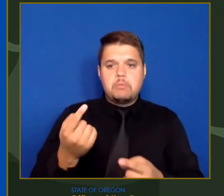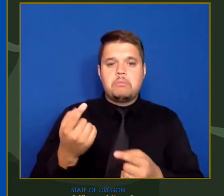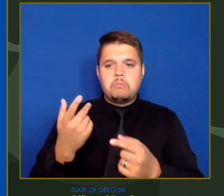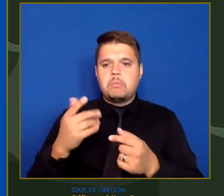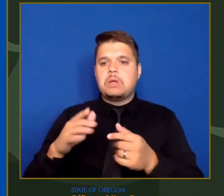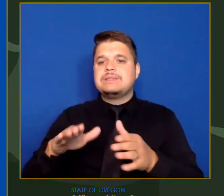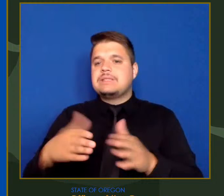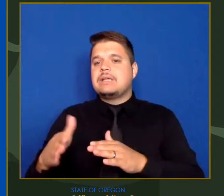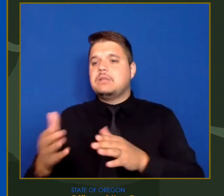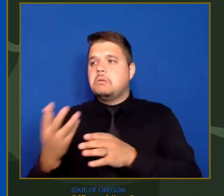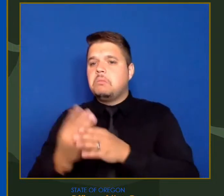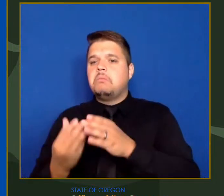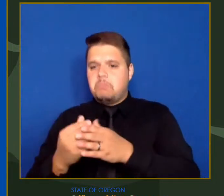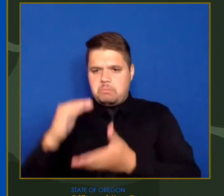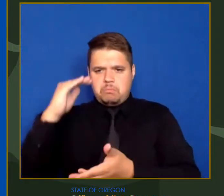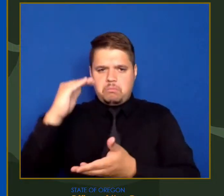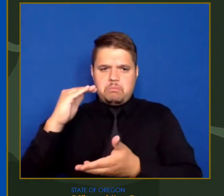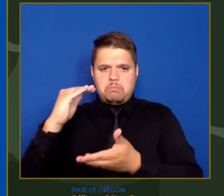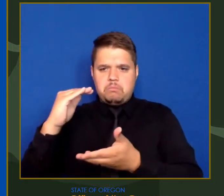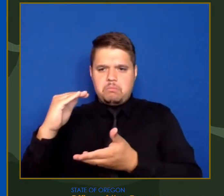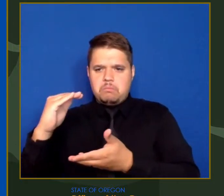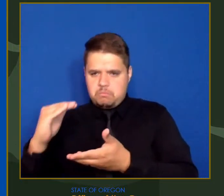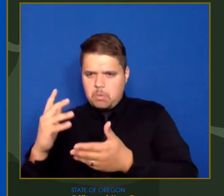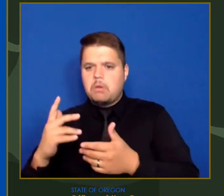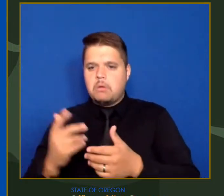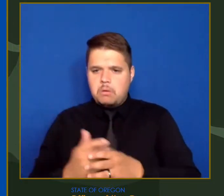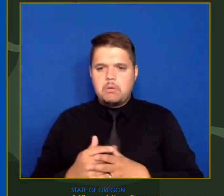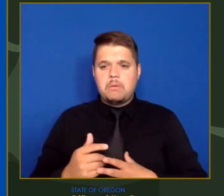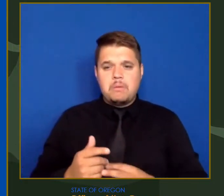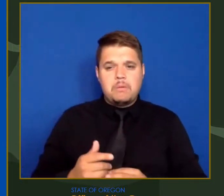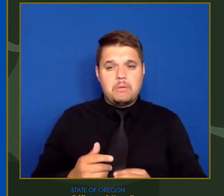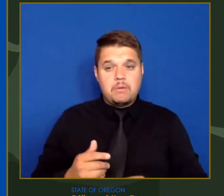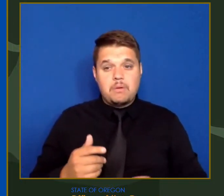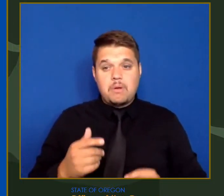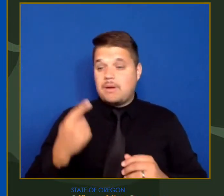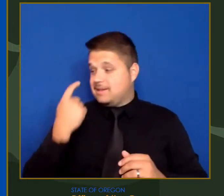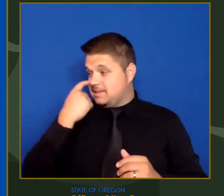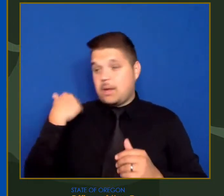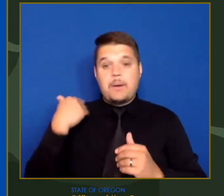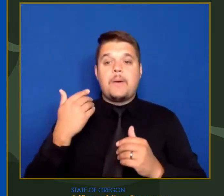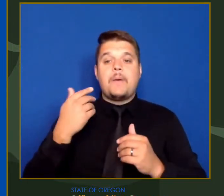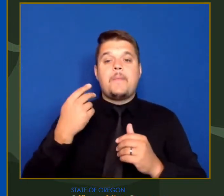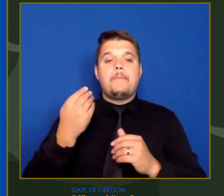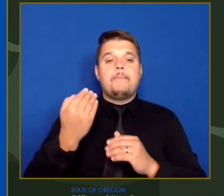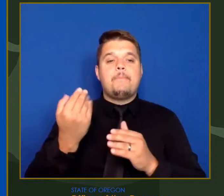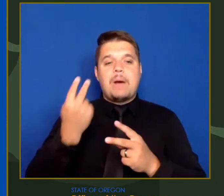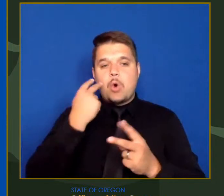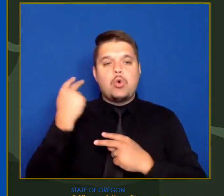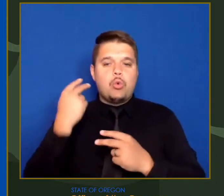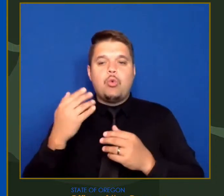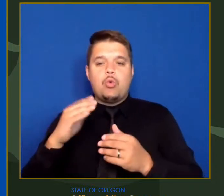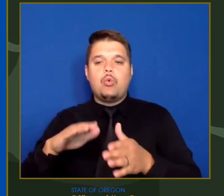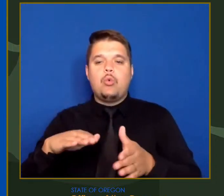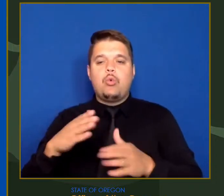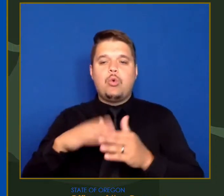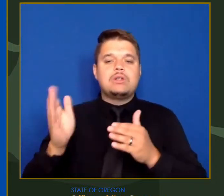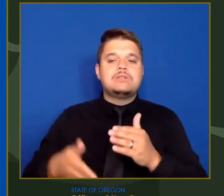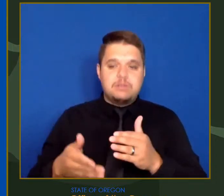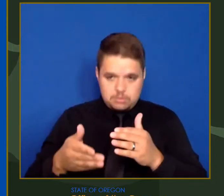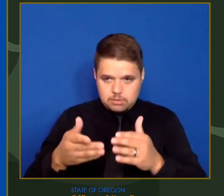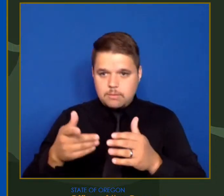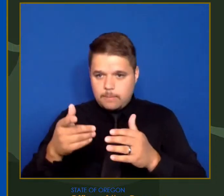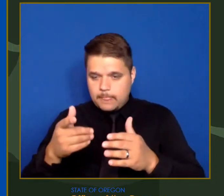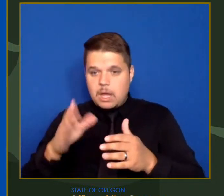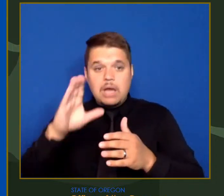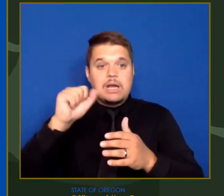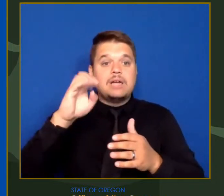now. Partly that's an effect of the big drop off we had in doses over the Memorial Day weekend. We don't have any more holiday weekends coming, and so we shouldn't have